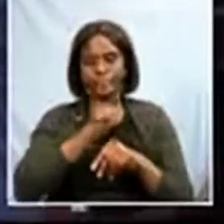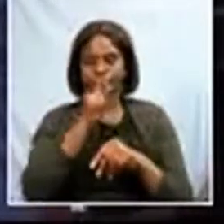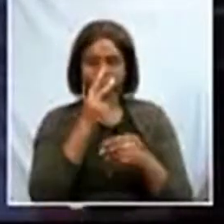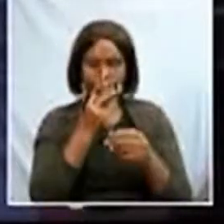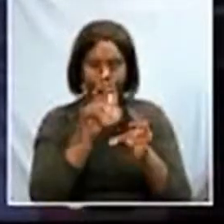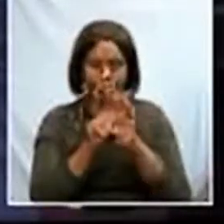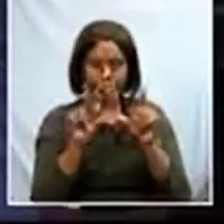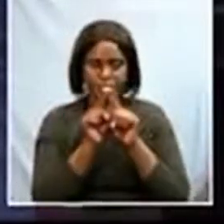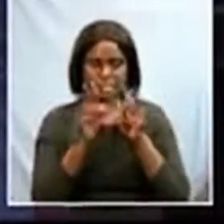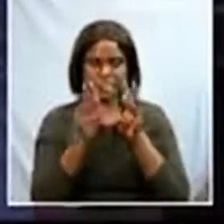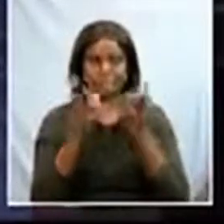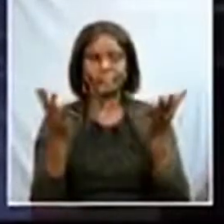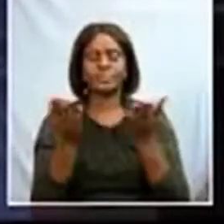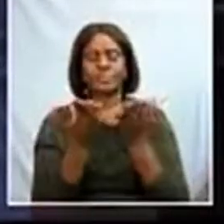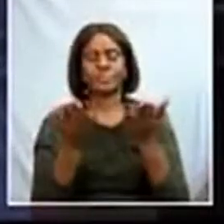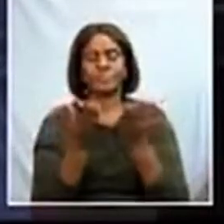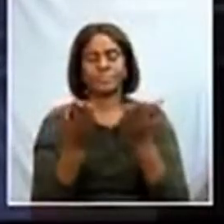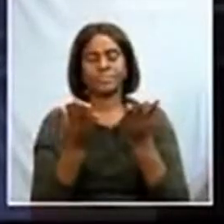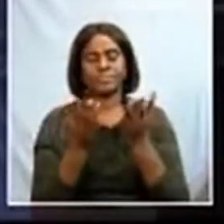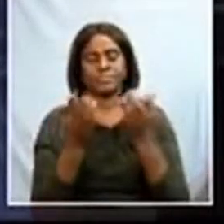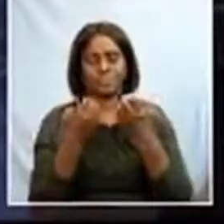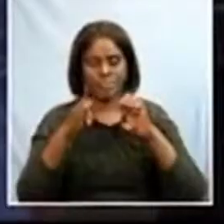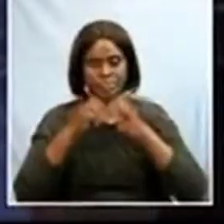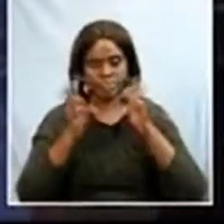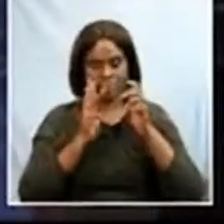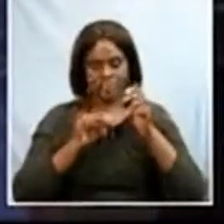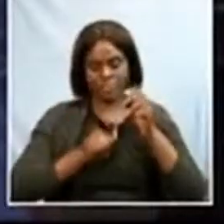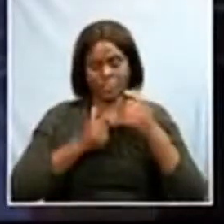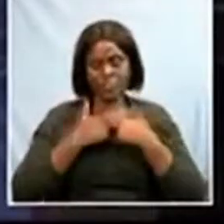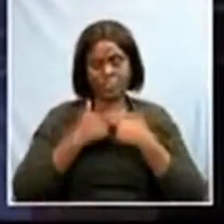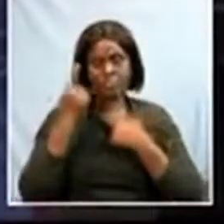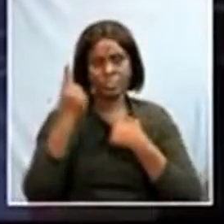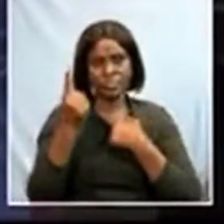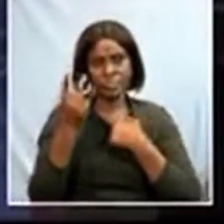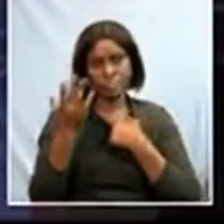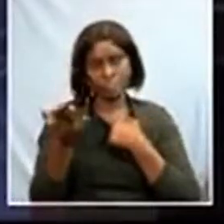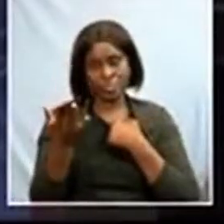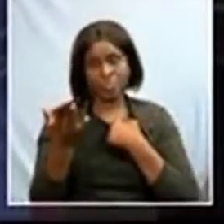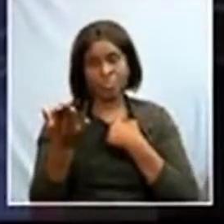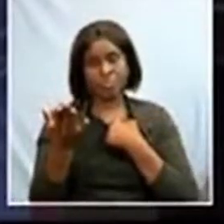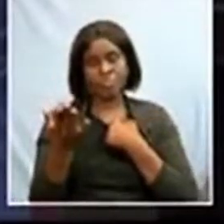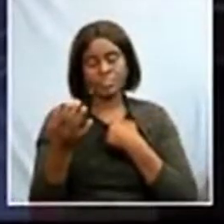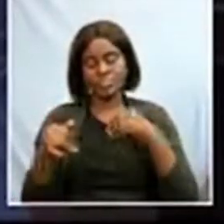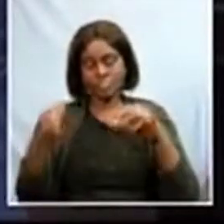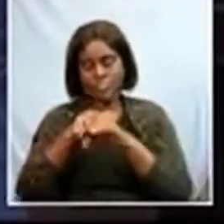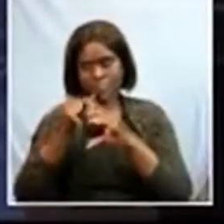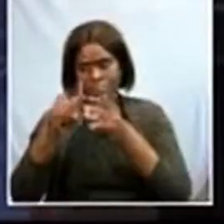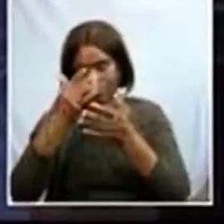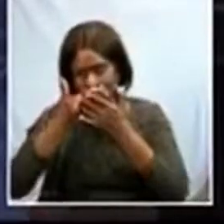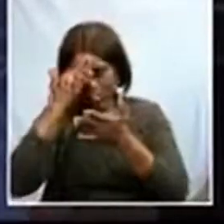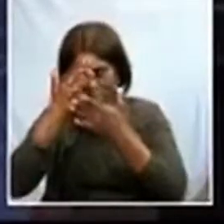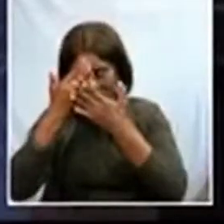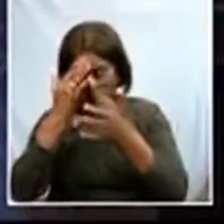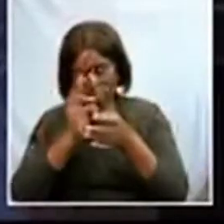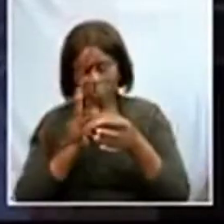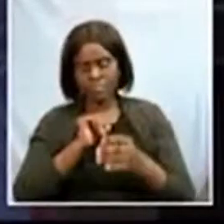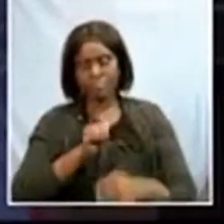that dimension. And so even as we, I think, want to engage the students,